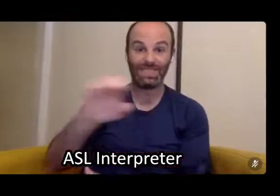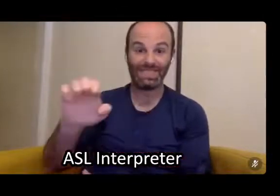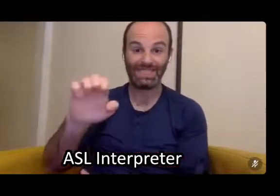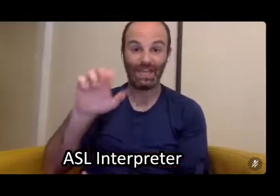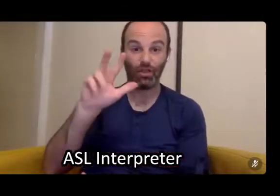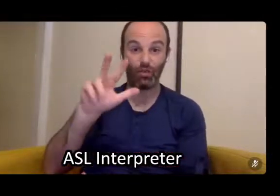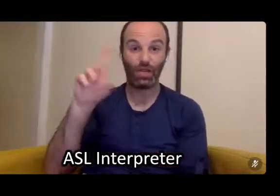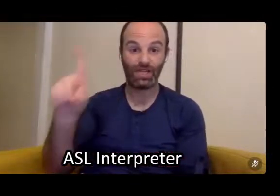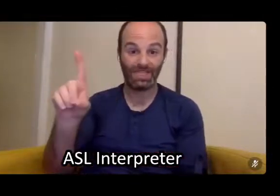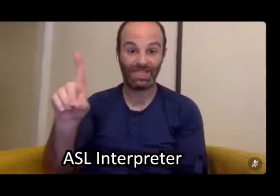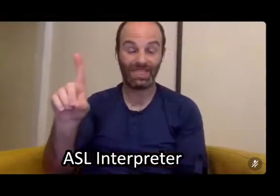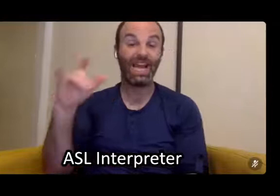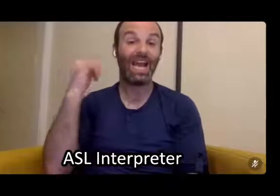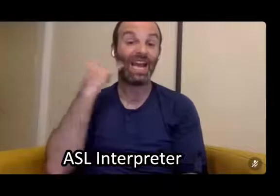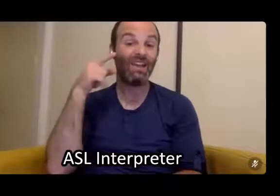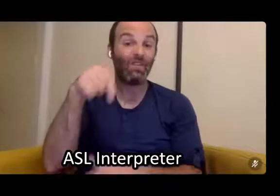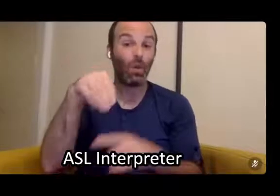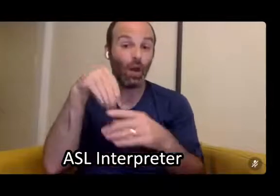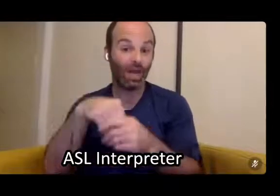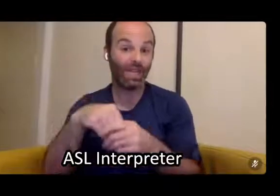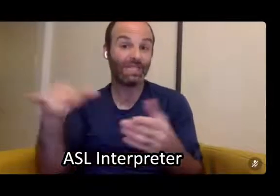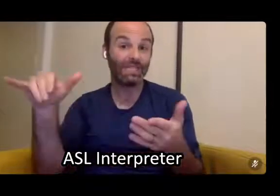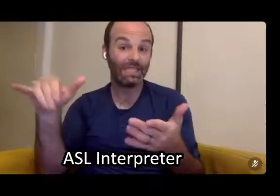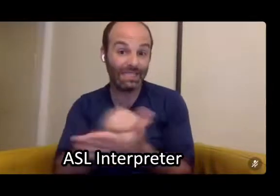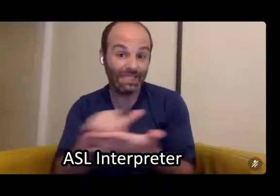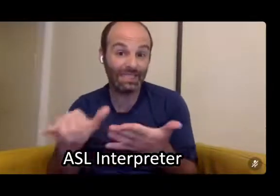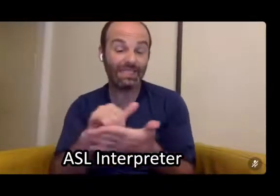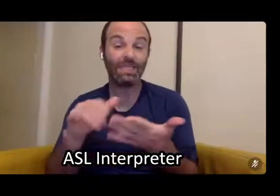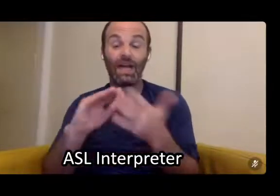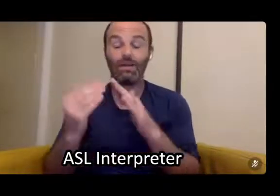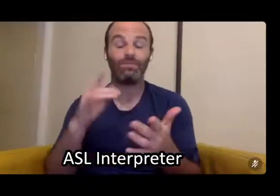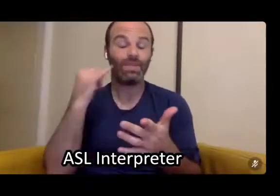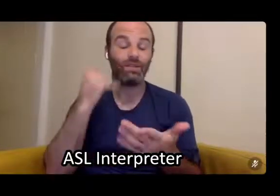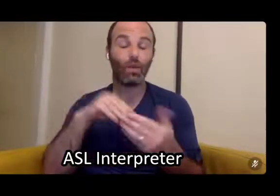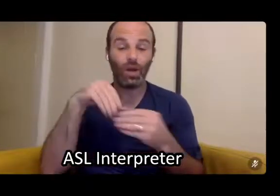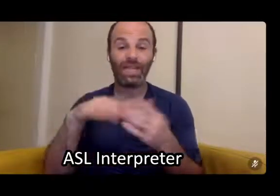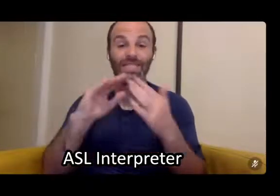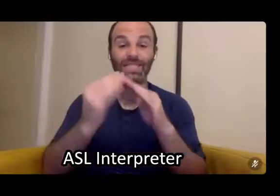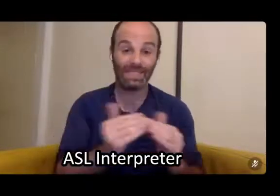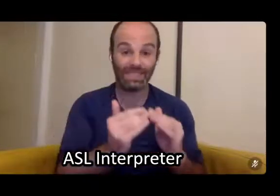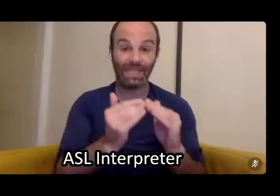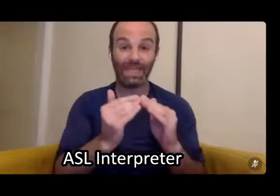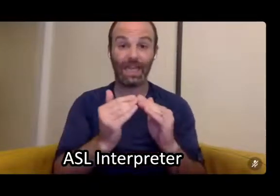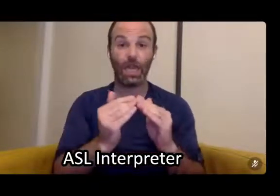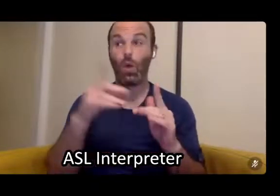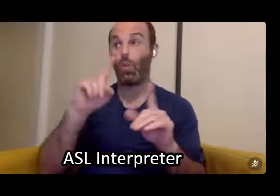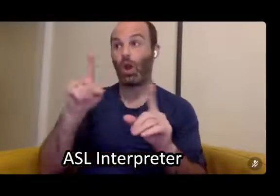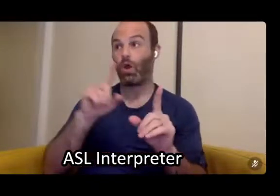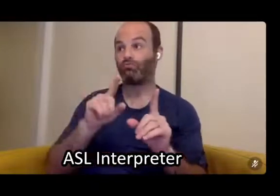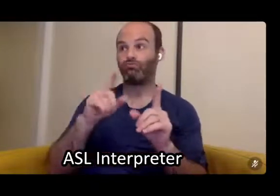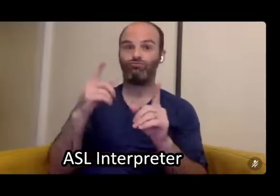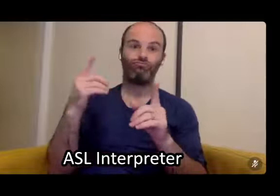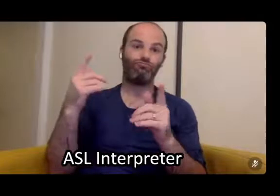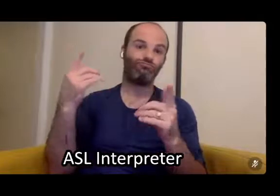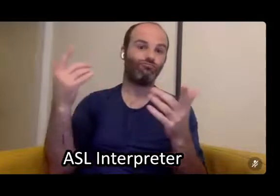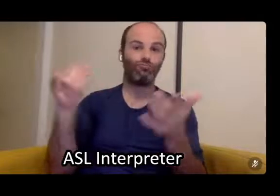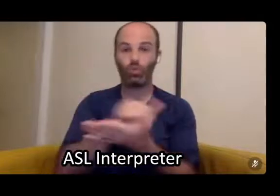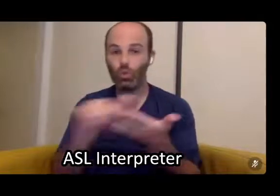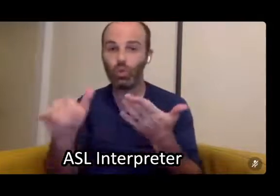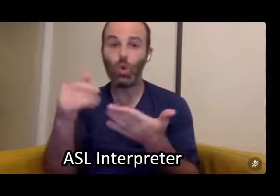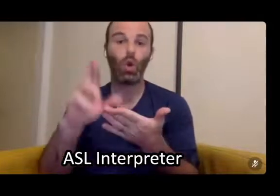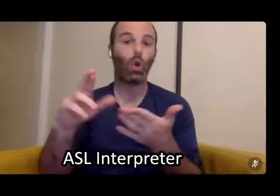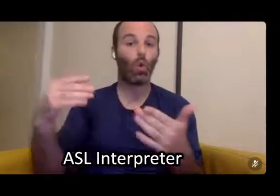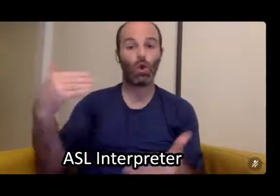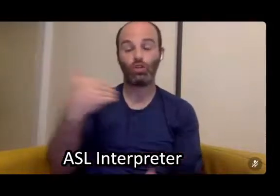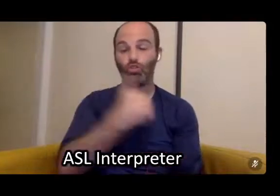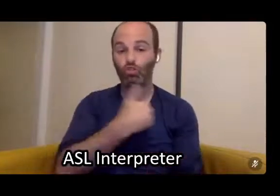Carrie Ellen in New York, or I am in Toronto, where you have a library that can print stuff free or paid in